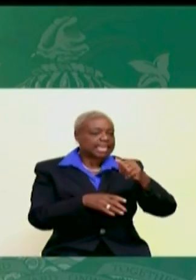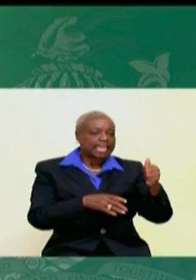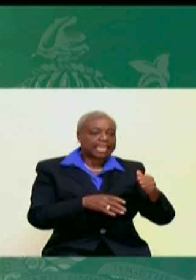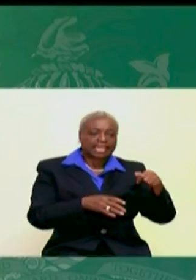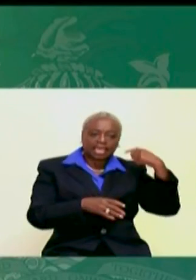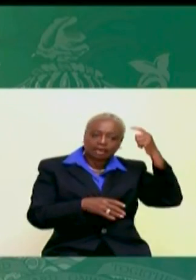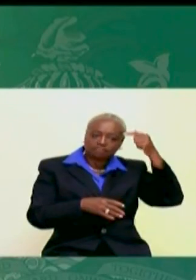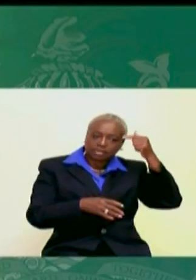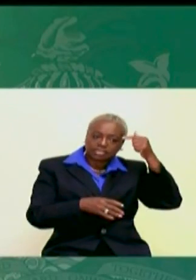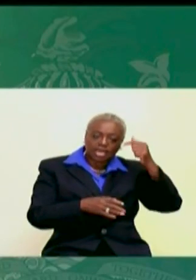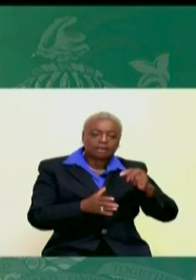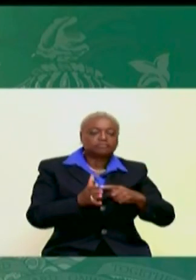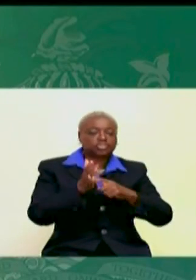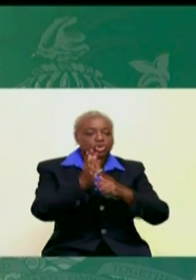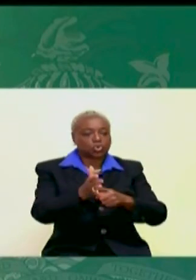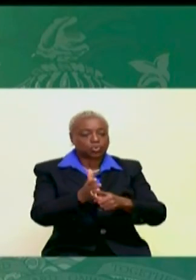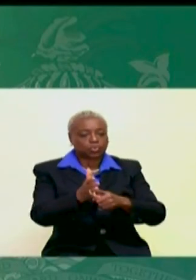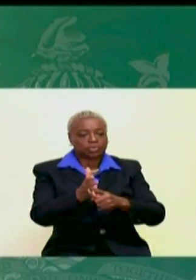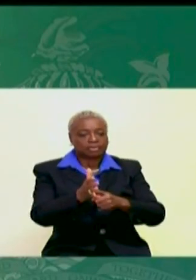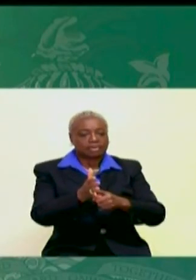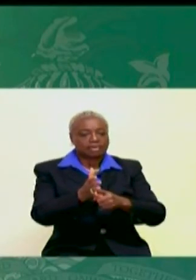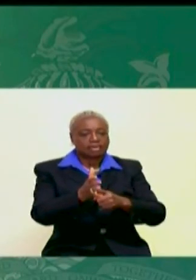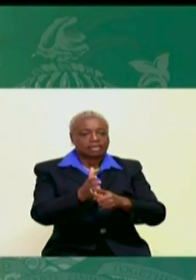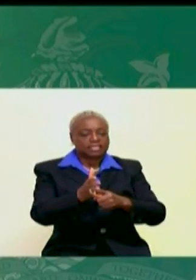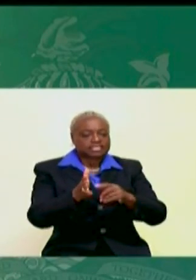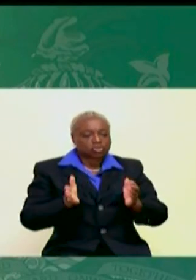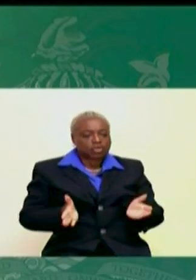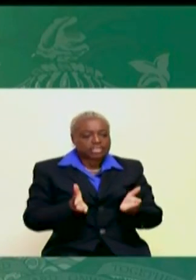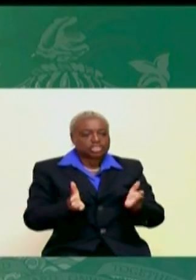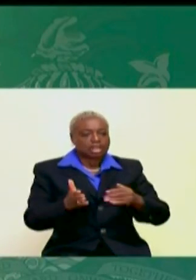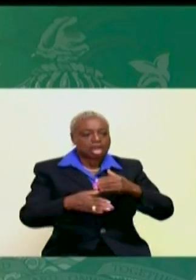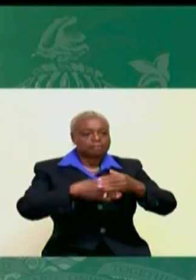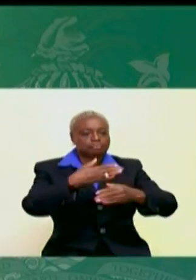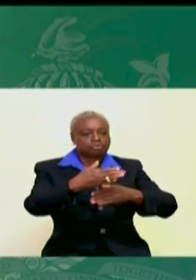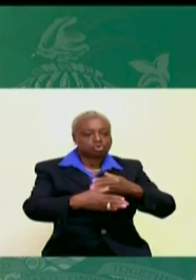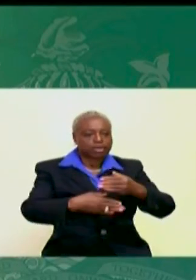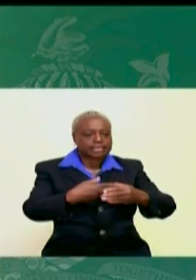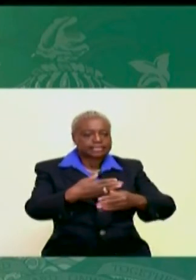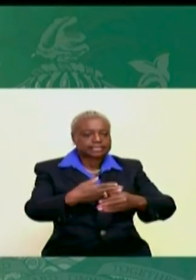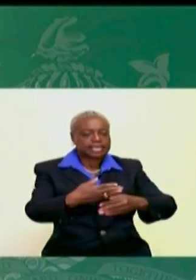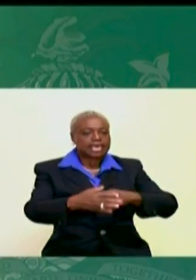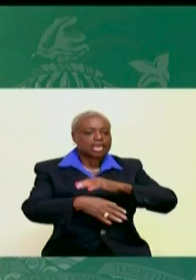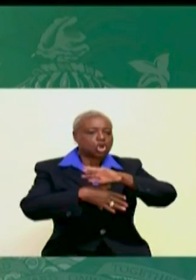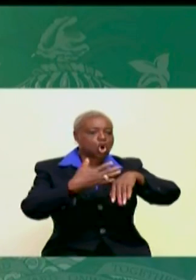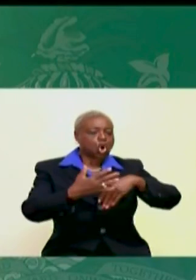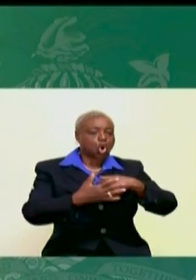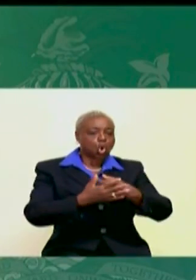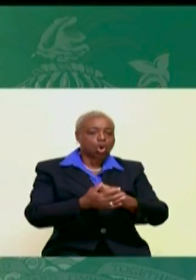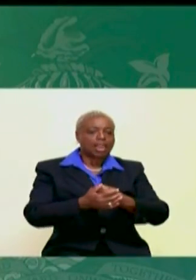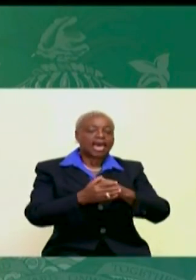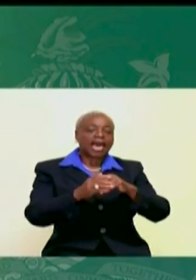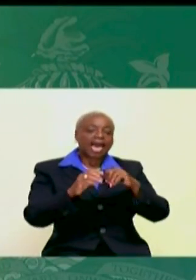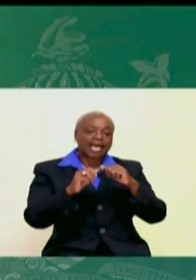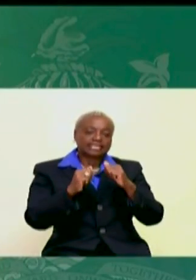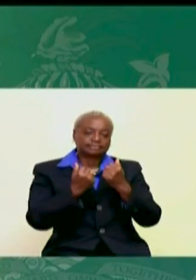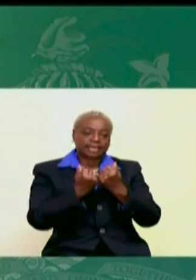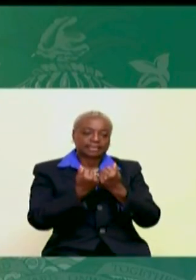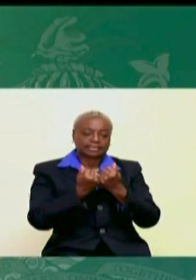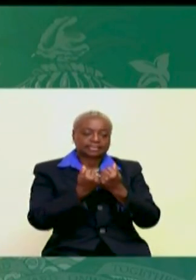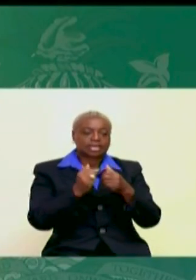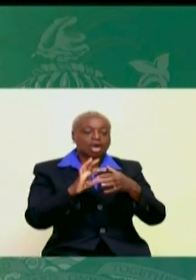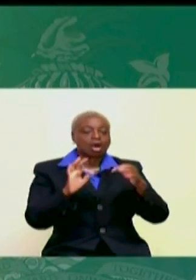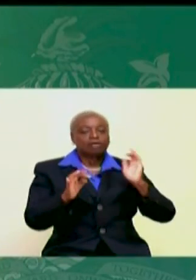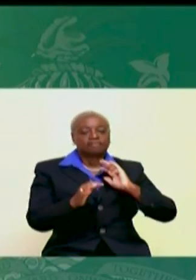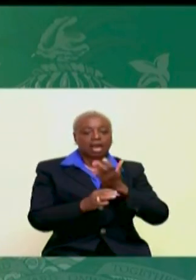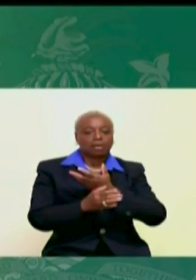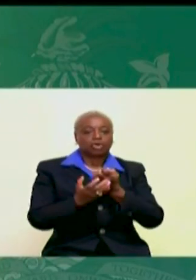shown that sort of aggression, that sort of progress in all aspects, in all spheres of our growth